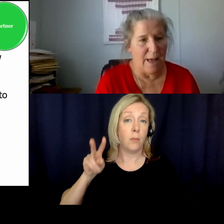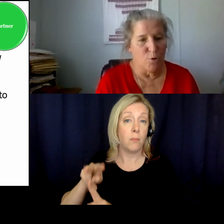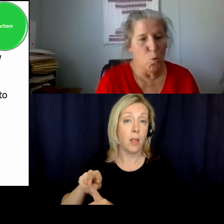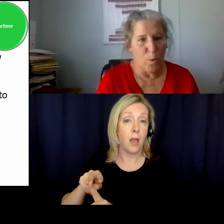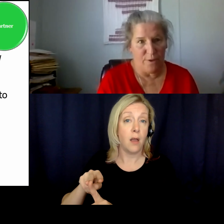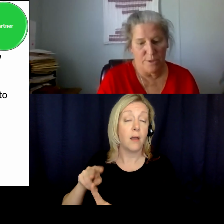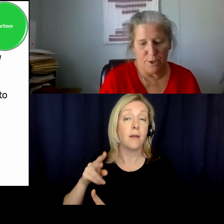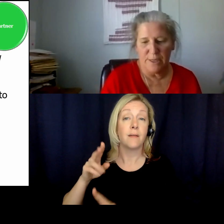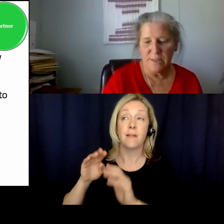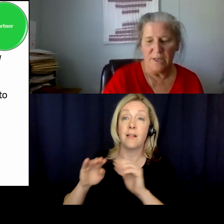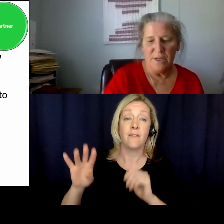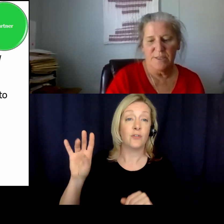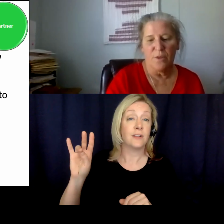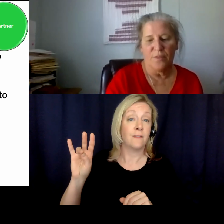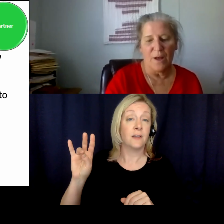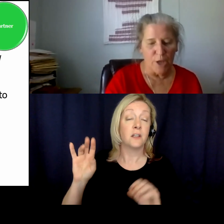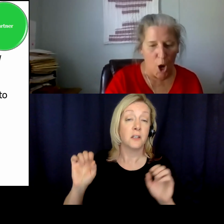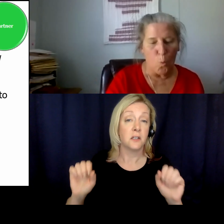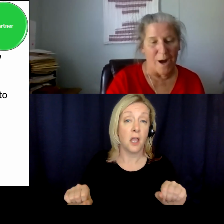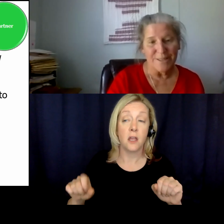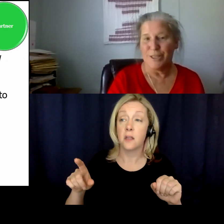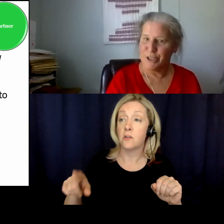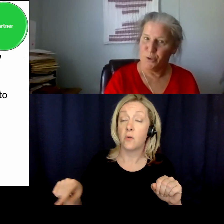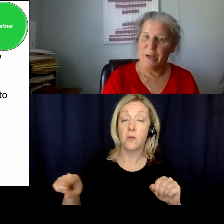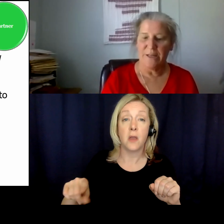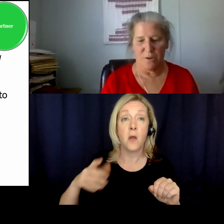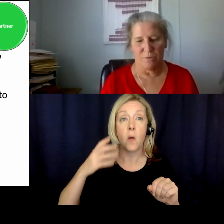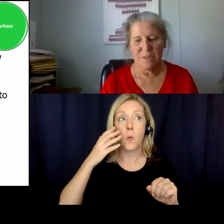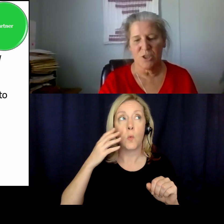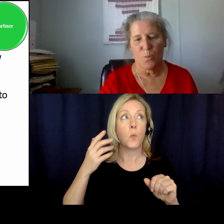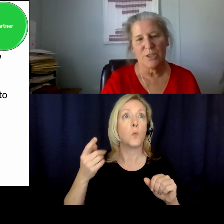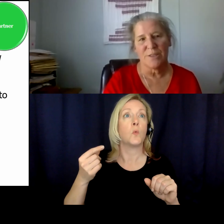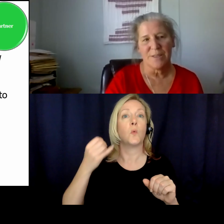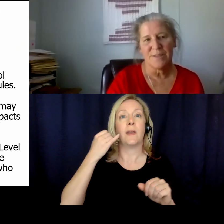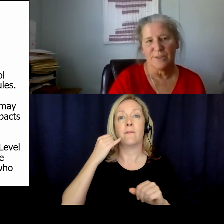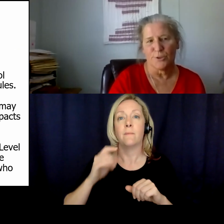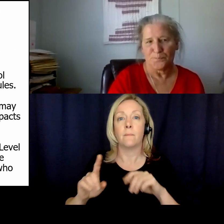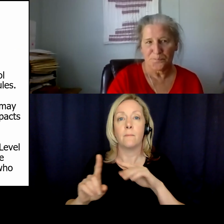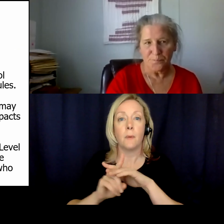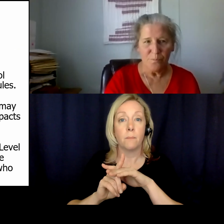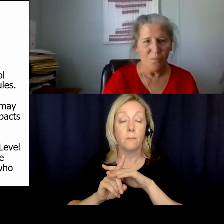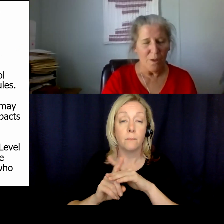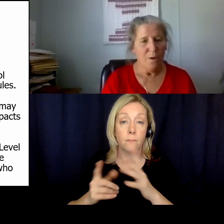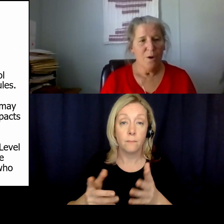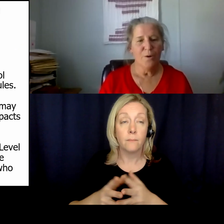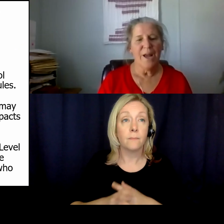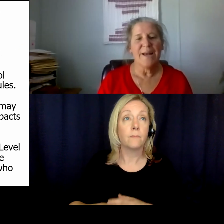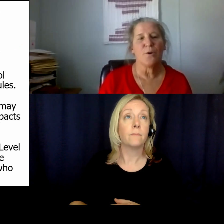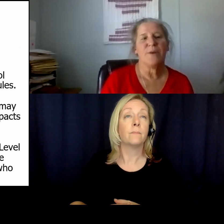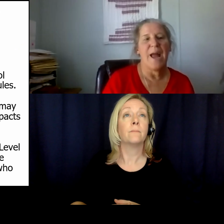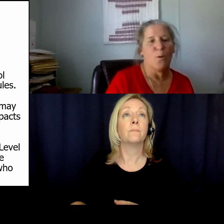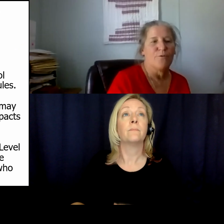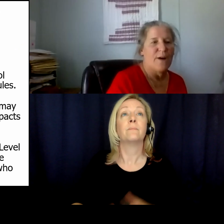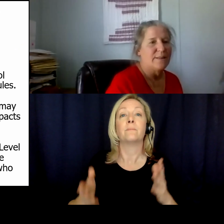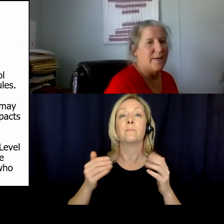this level with our students, so that they'll know what to do in certain situations and such. Okay,